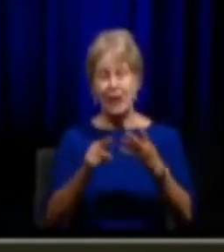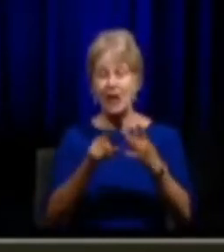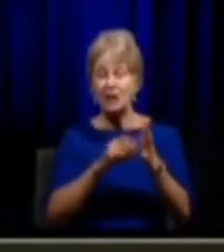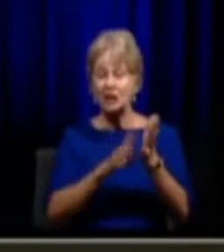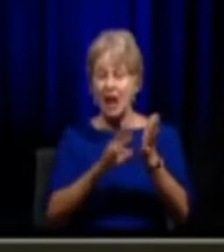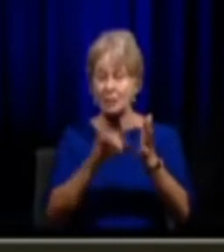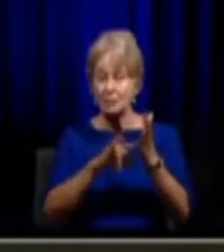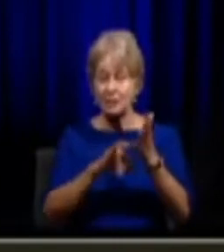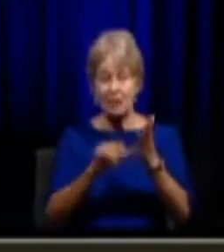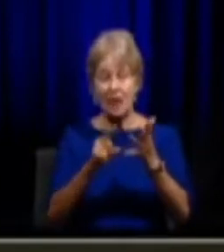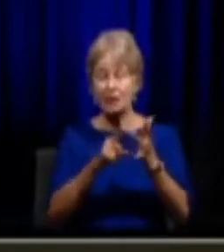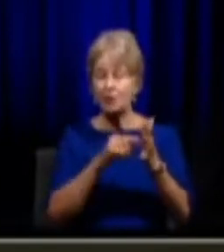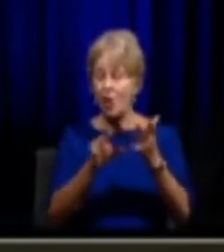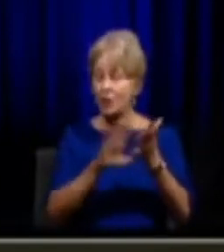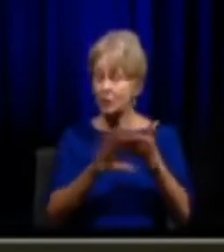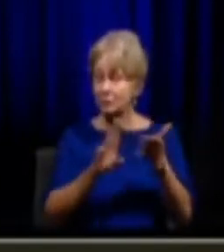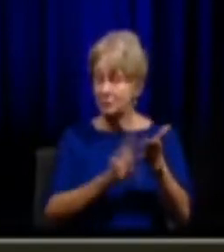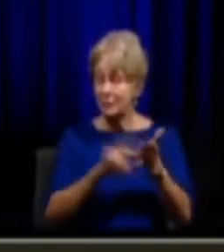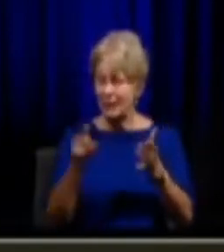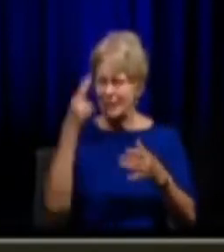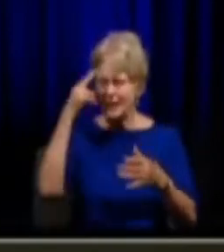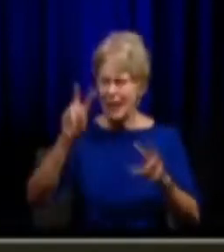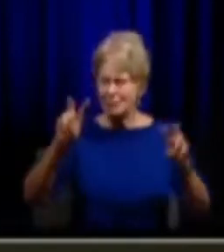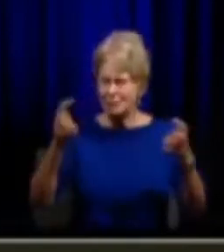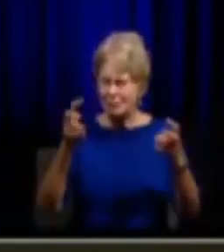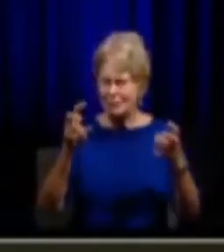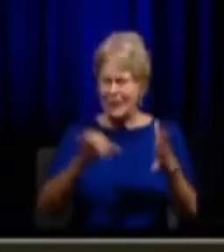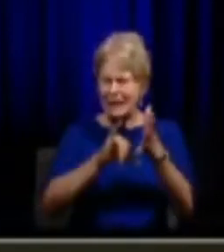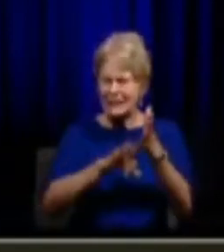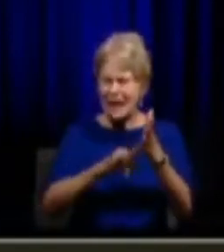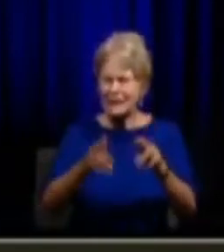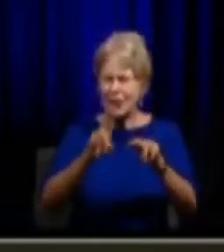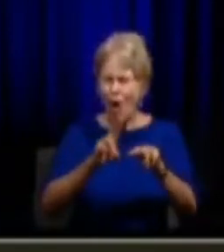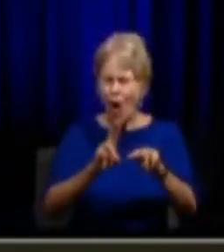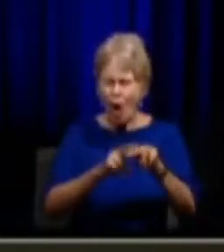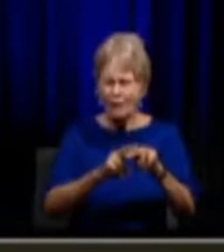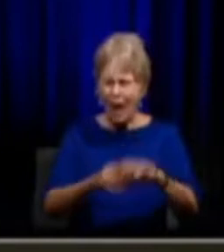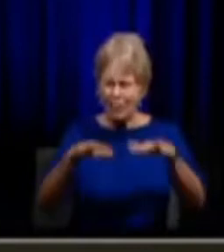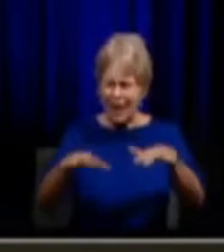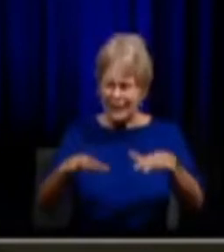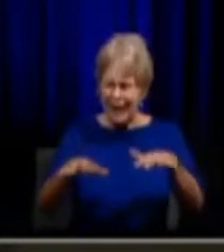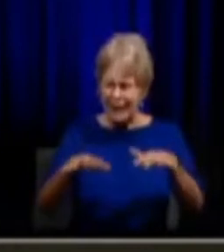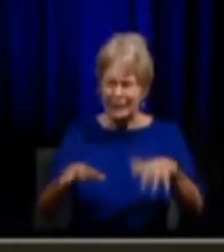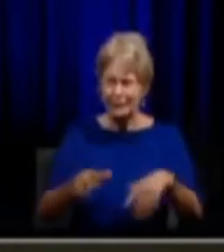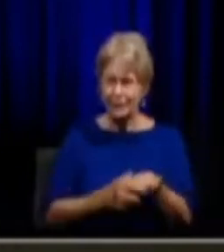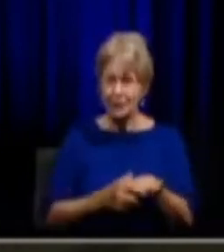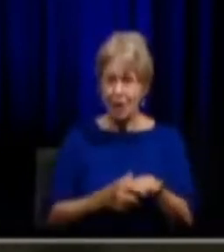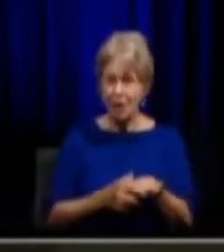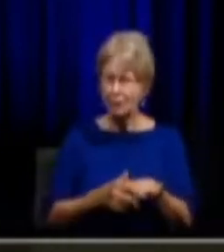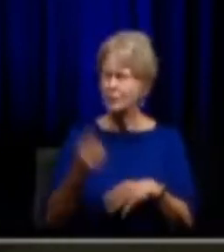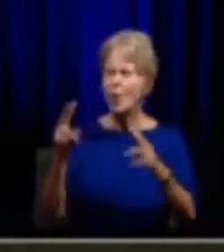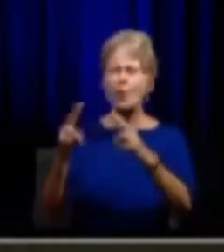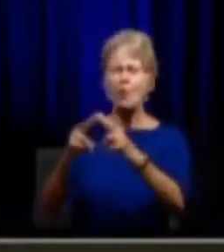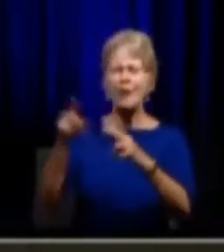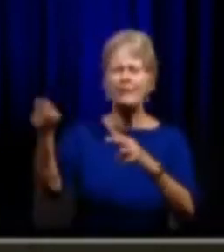Thunder. I think that's an interesting nickname, Sons of Thunder. They wanted to call down fire on a village that didn't welcome Jesus. Burn them